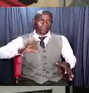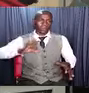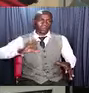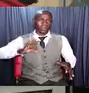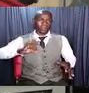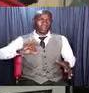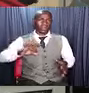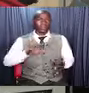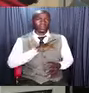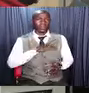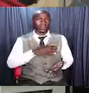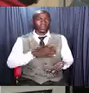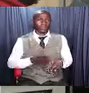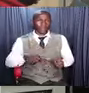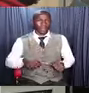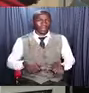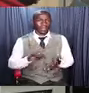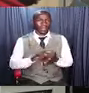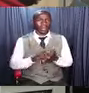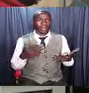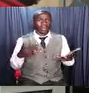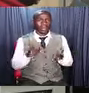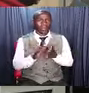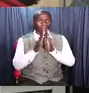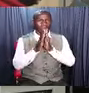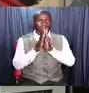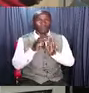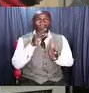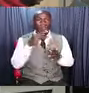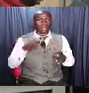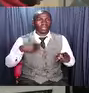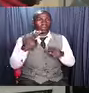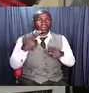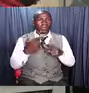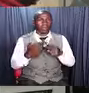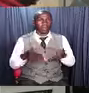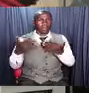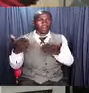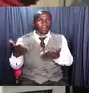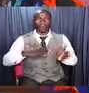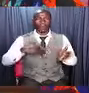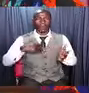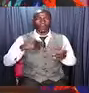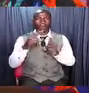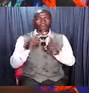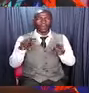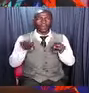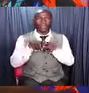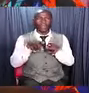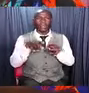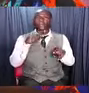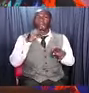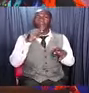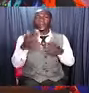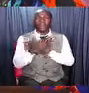yenu yapate kukaa ili kwamba lolote muombalo baba kwa jina langu awapeni. Bas. This is my